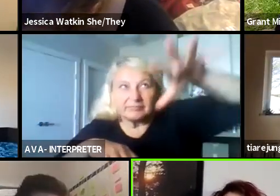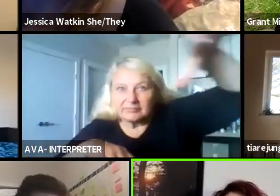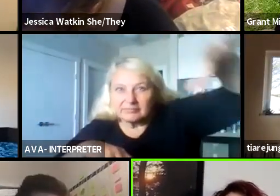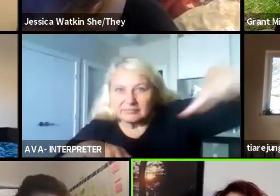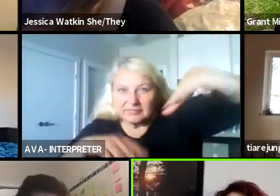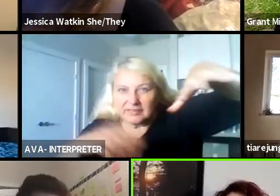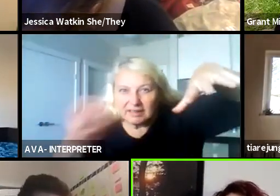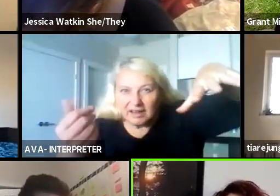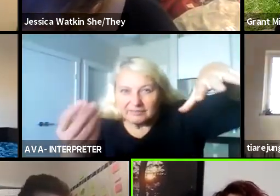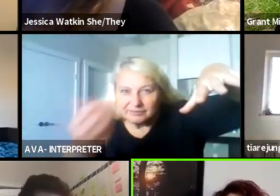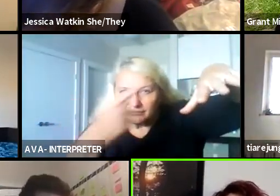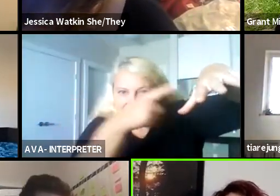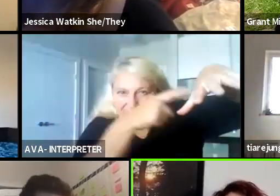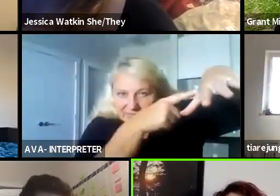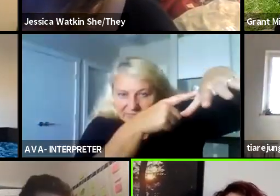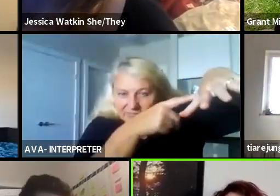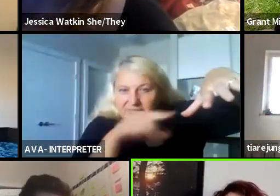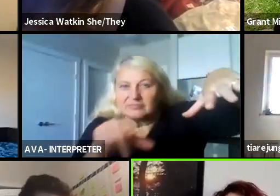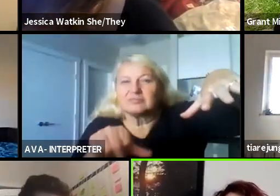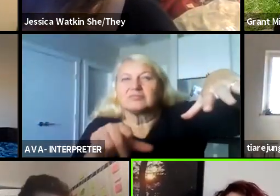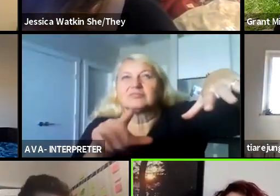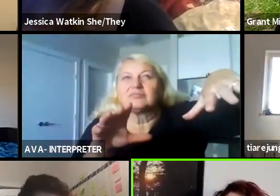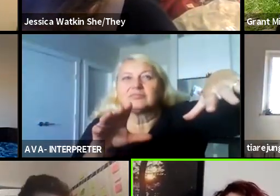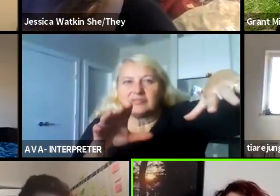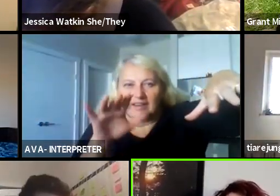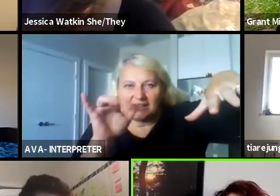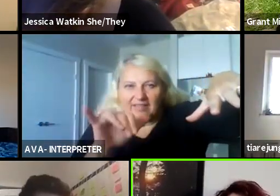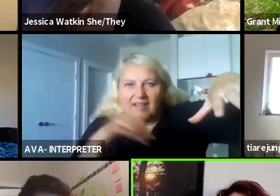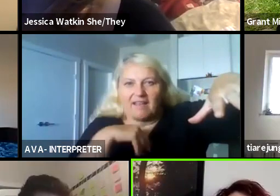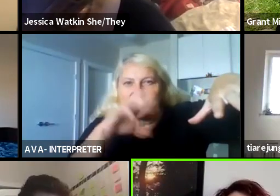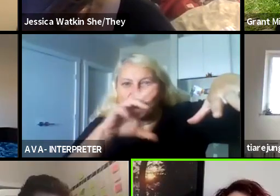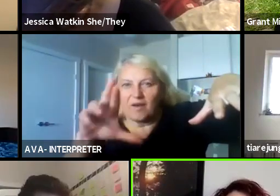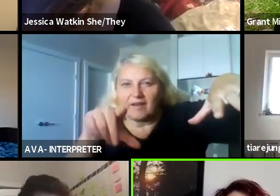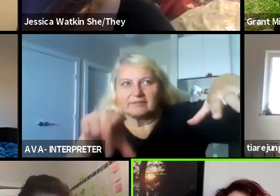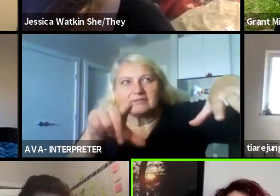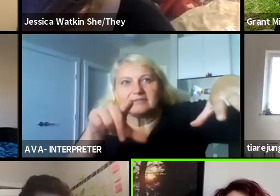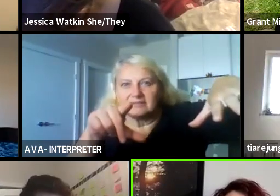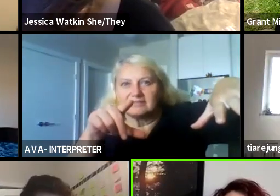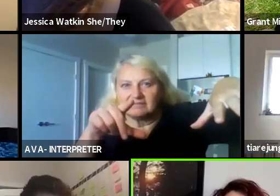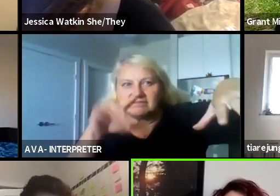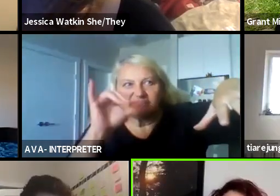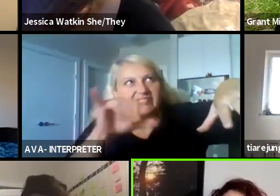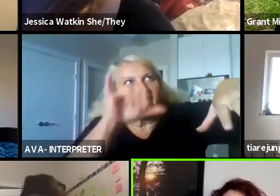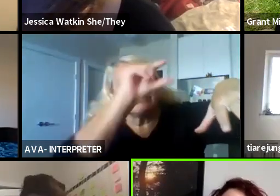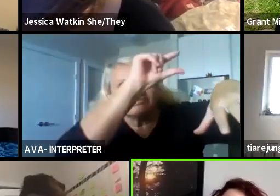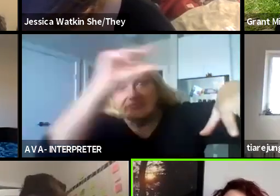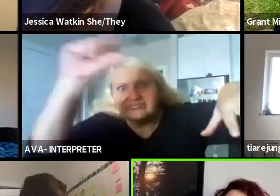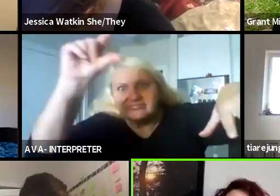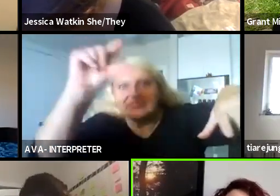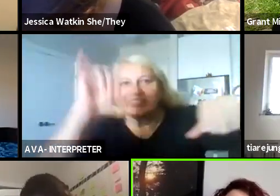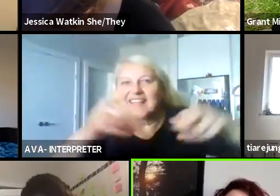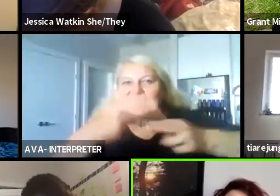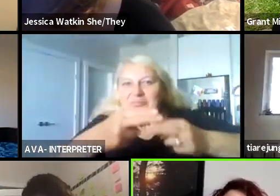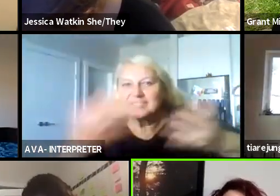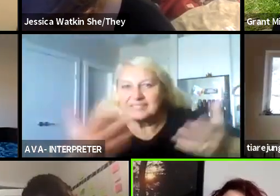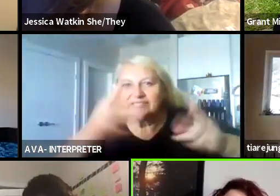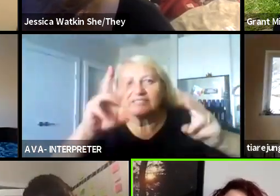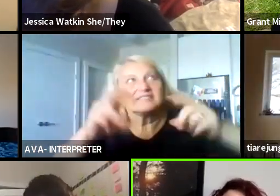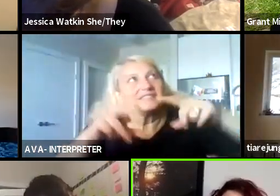had overlaid the text of the name of the Praxis session that we are participating in. So it said